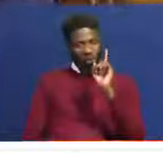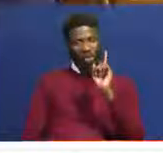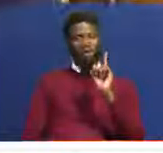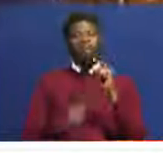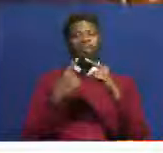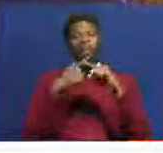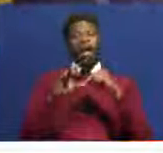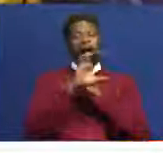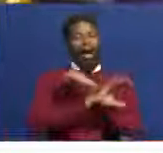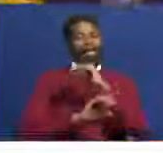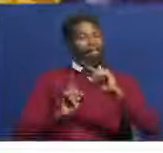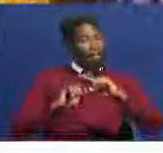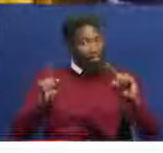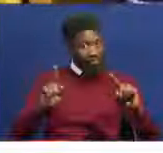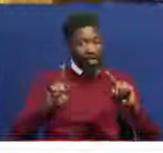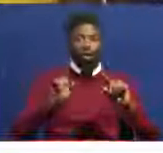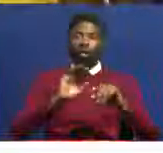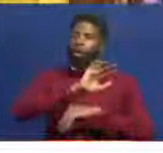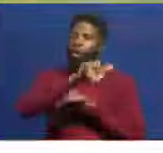peace.